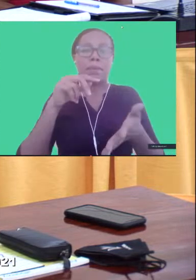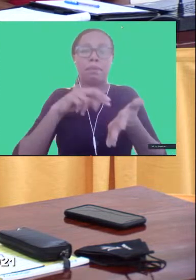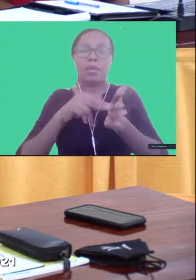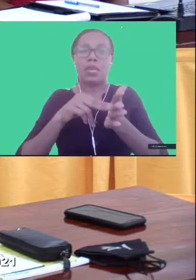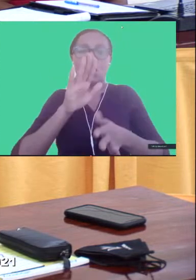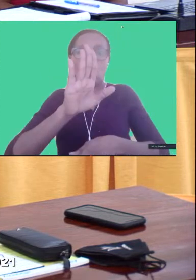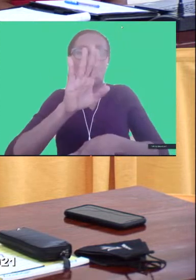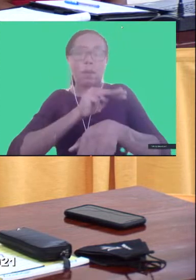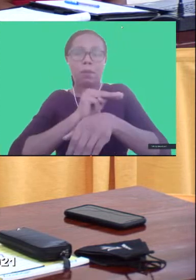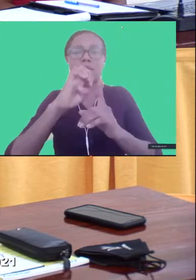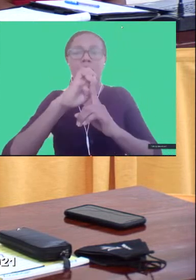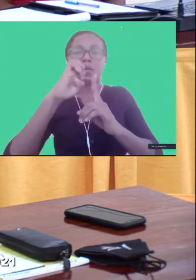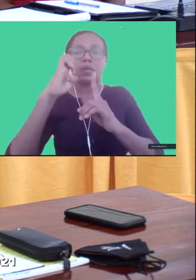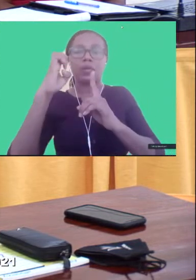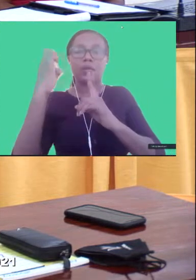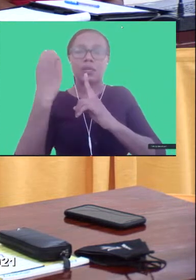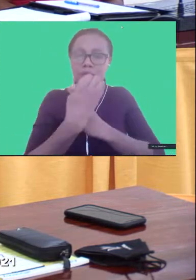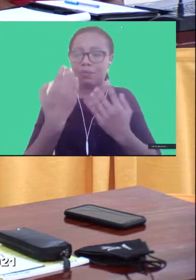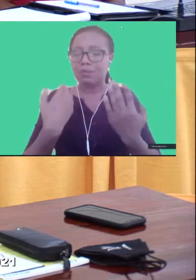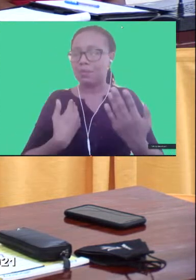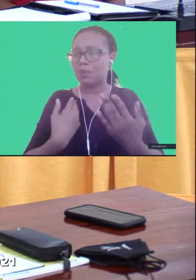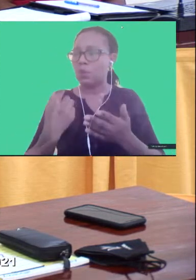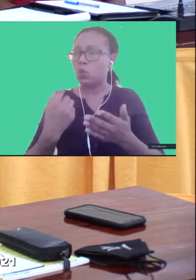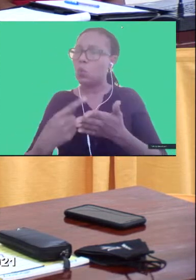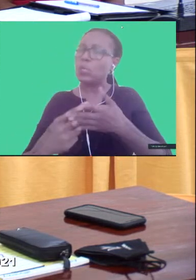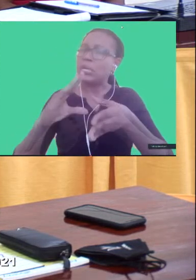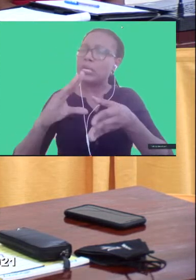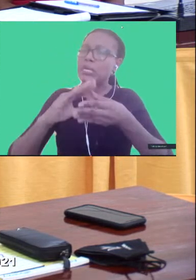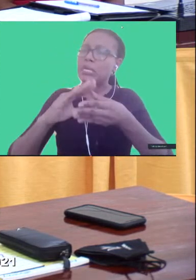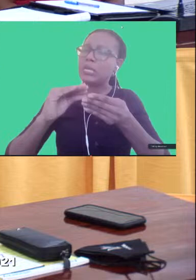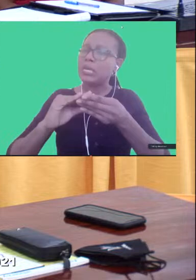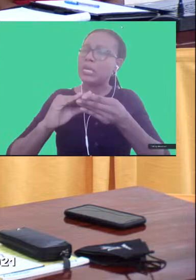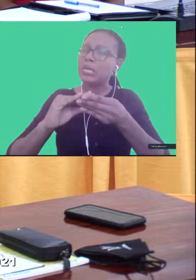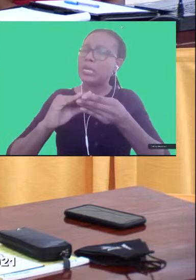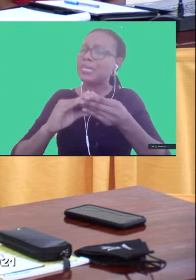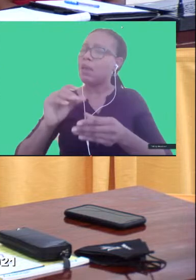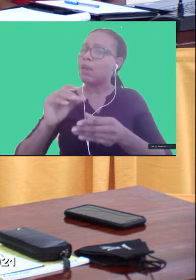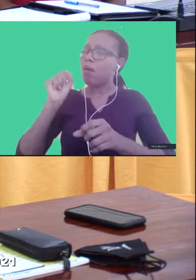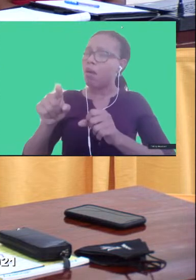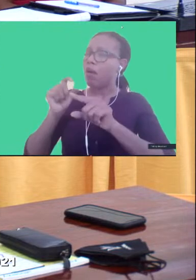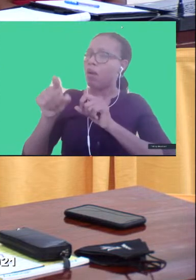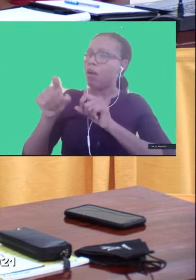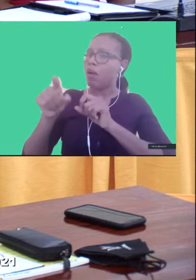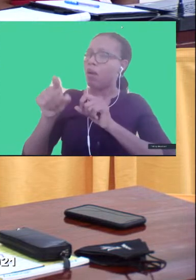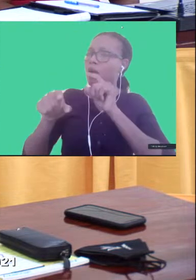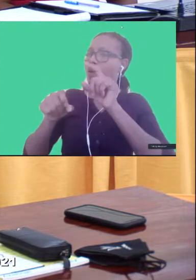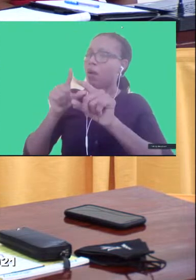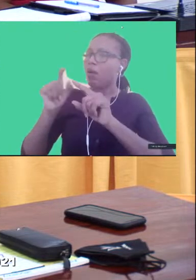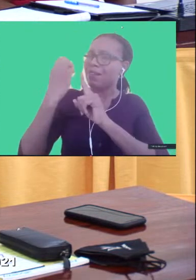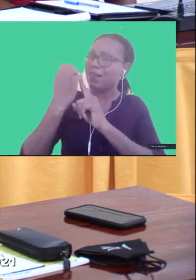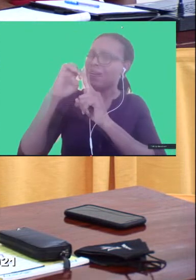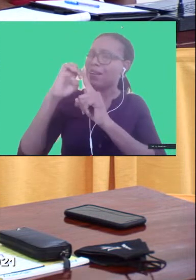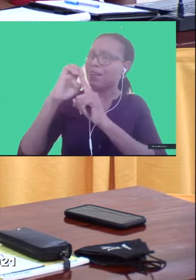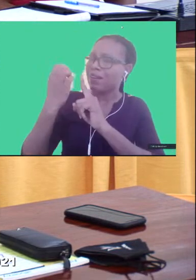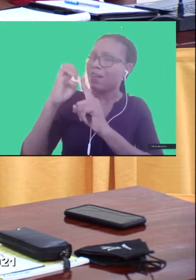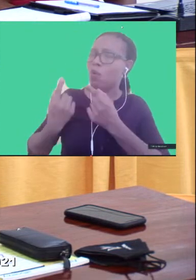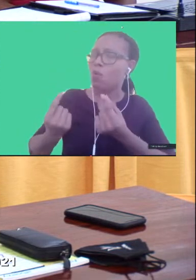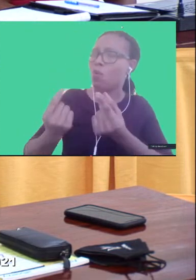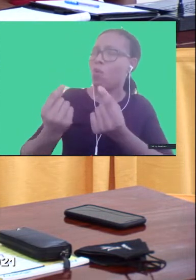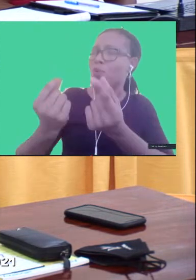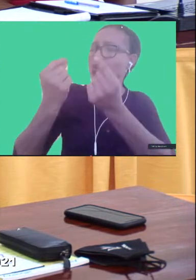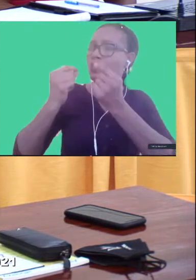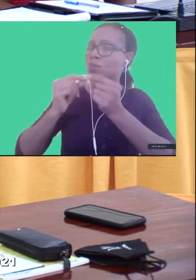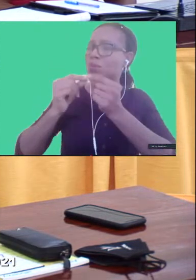robustly on questions of the environment and the way in which we treat to the environment. And I want to make my position very